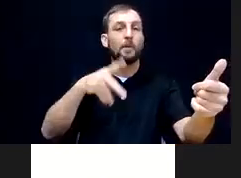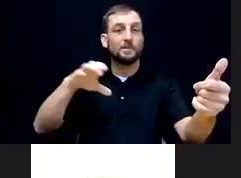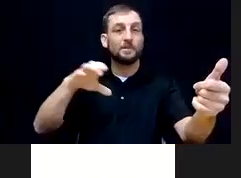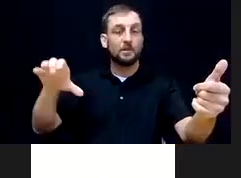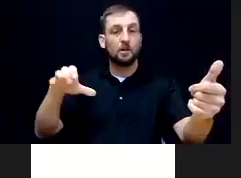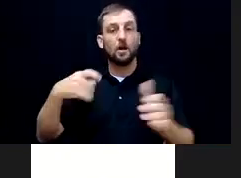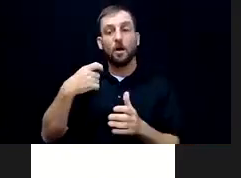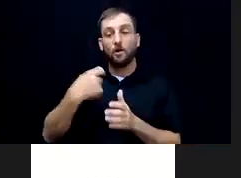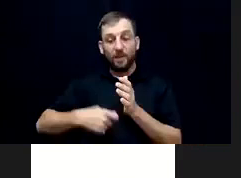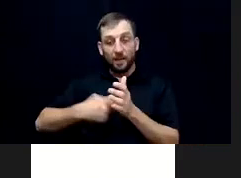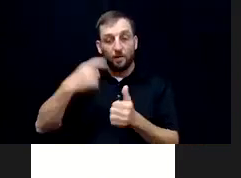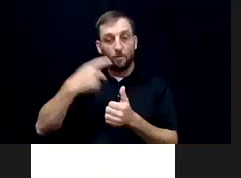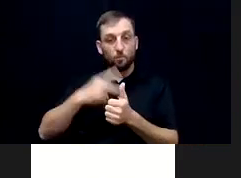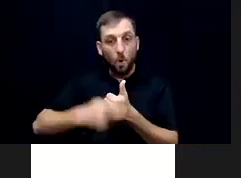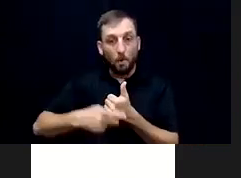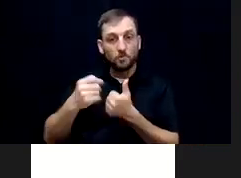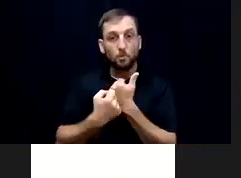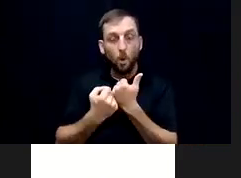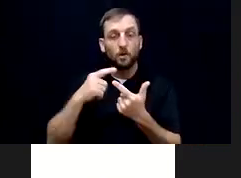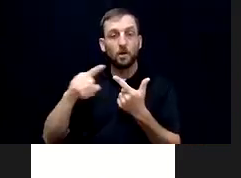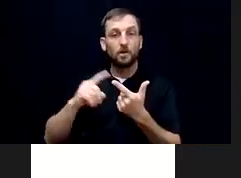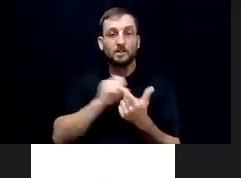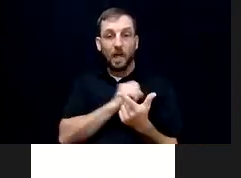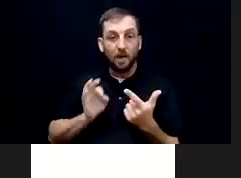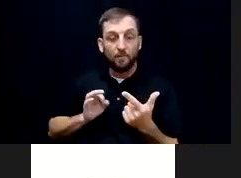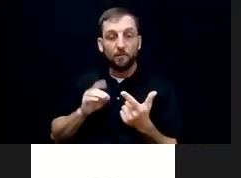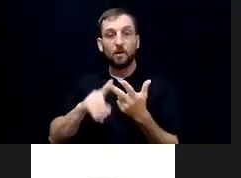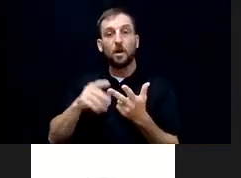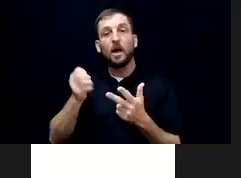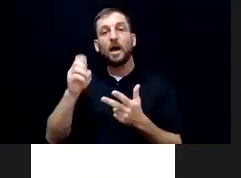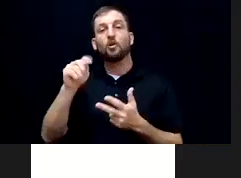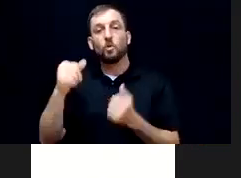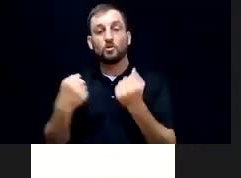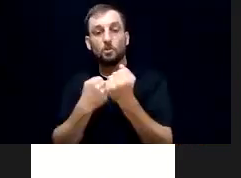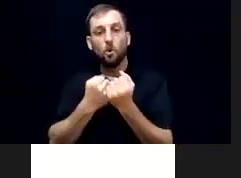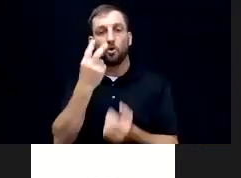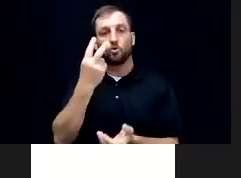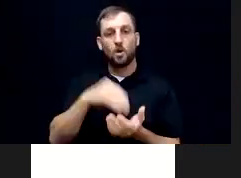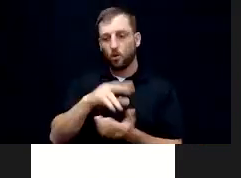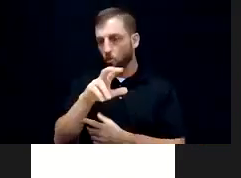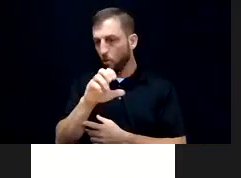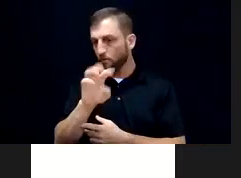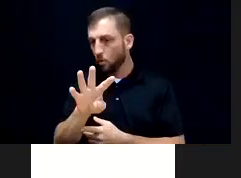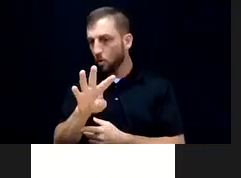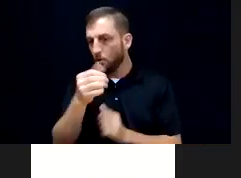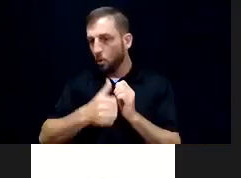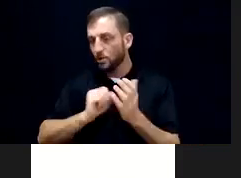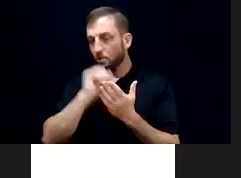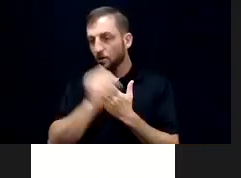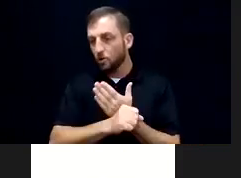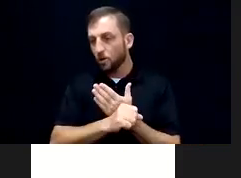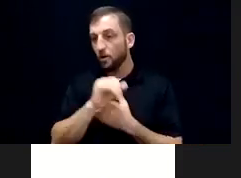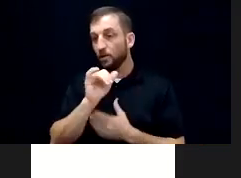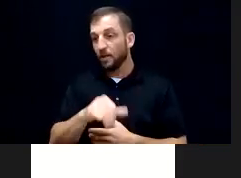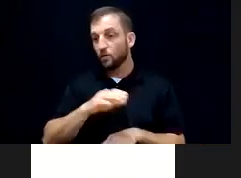staff and all the extra support we provide is $2,304 a semester, and that's on our website, as are